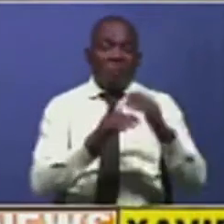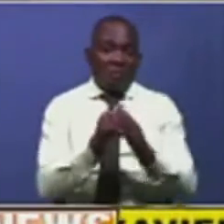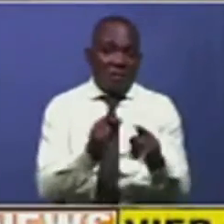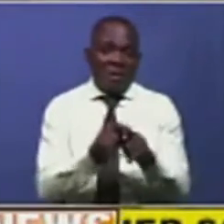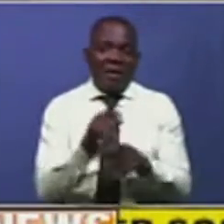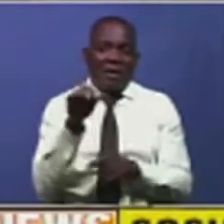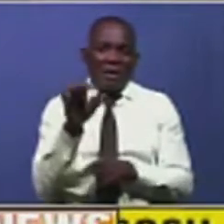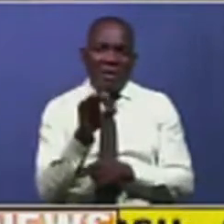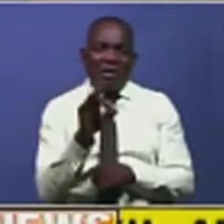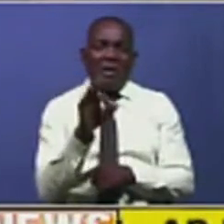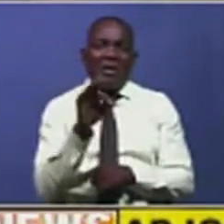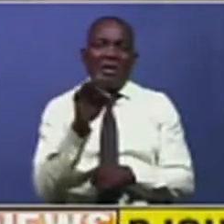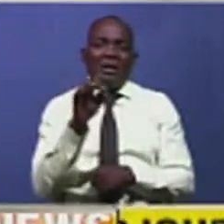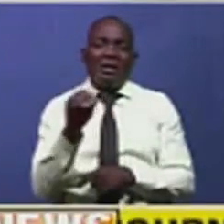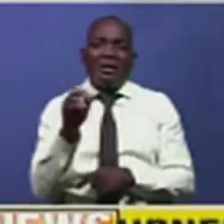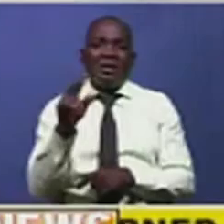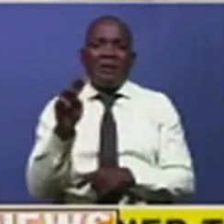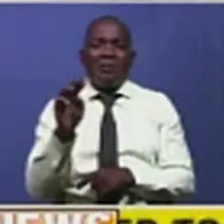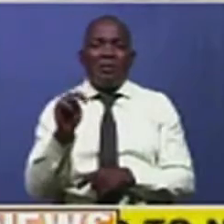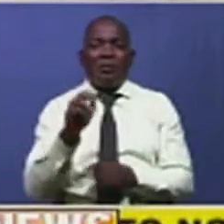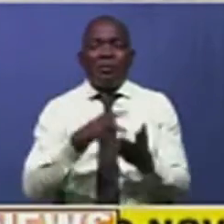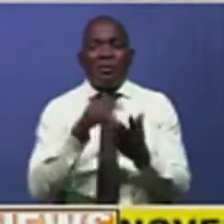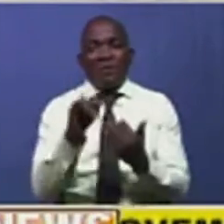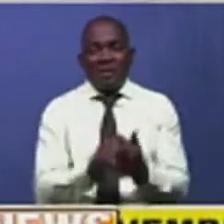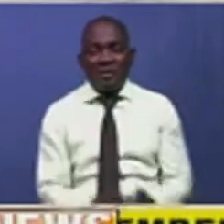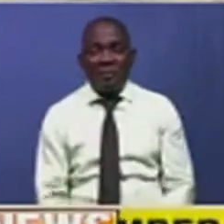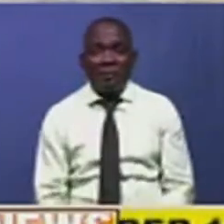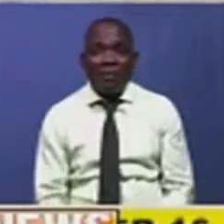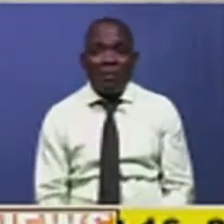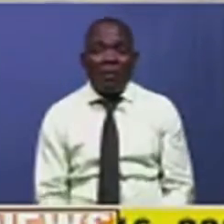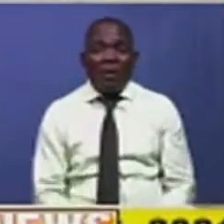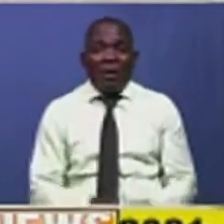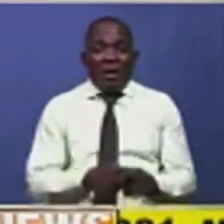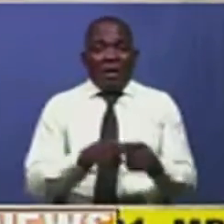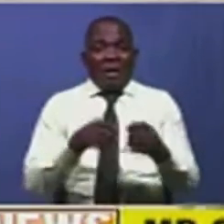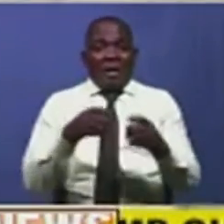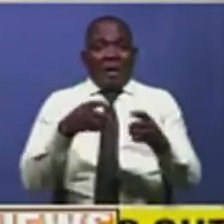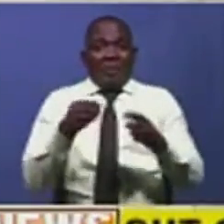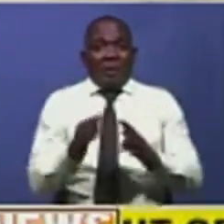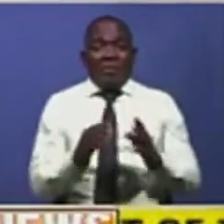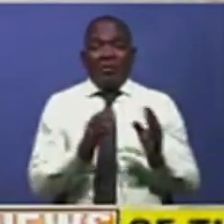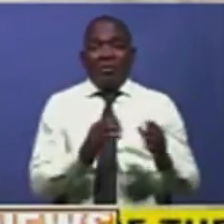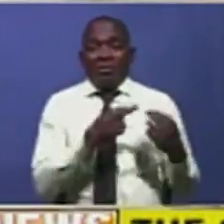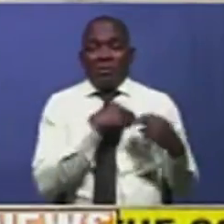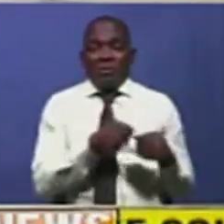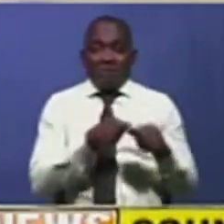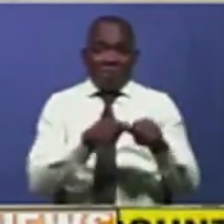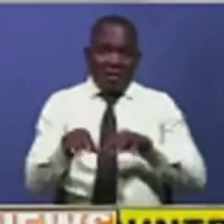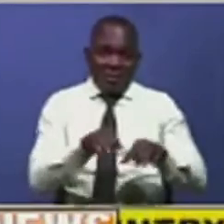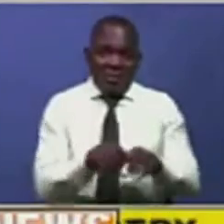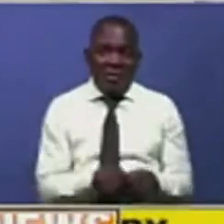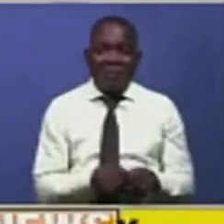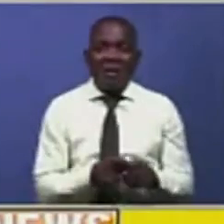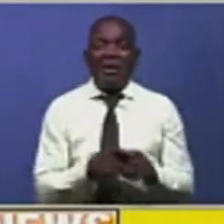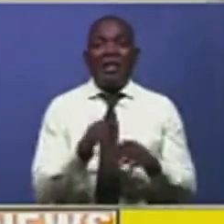the $993 million project. The manager in charge of sustainability activities